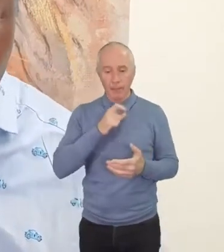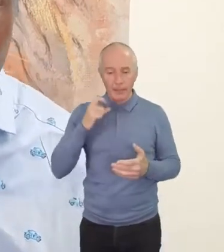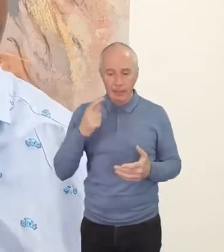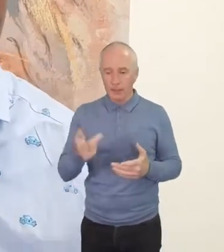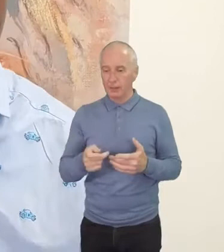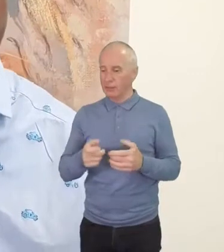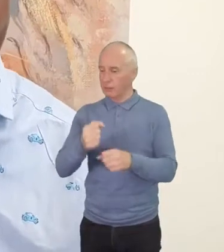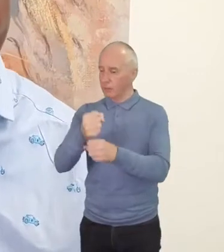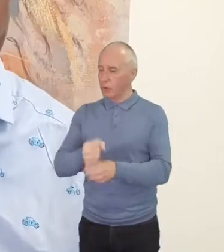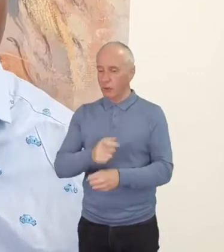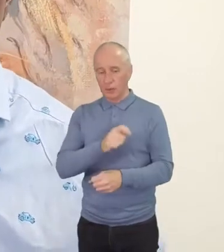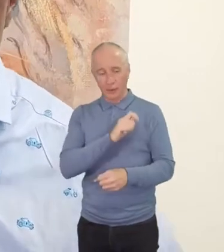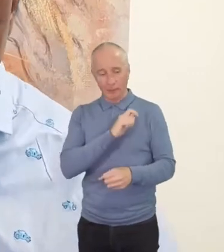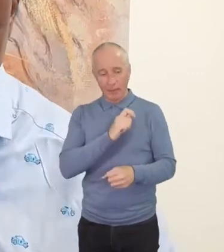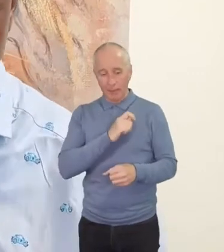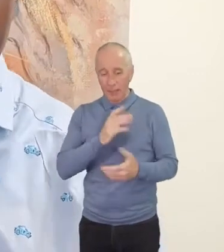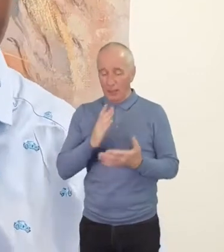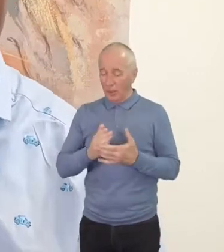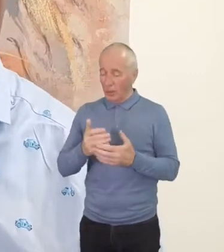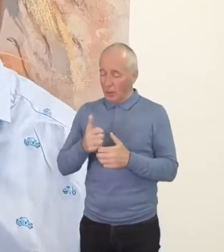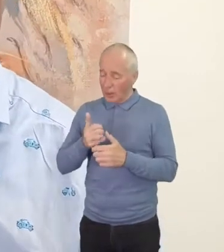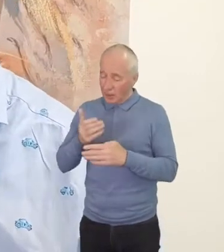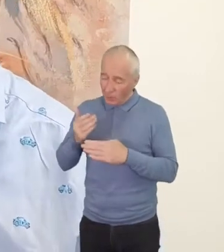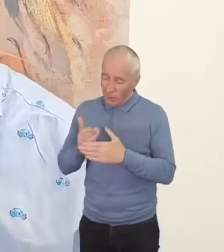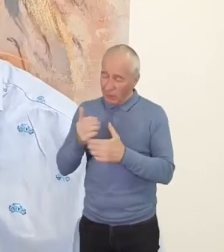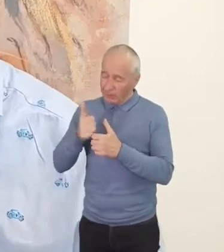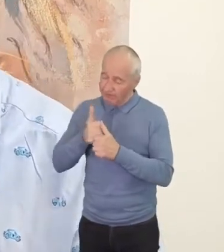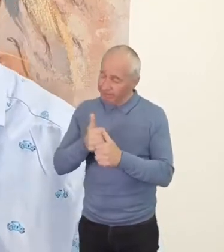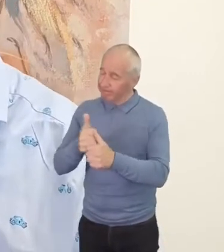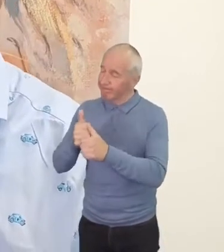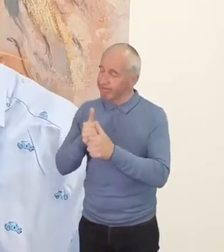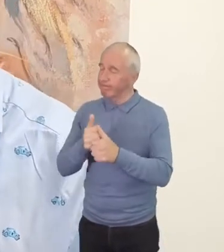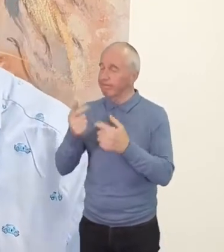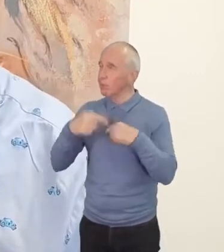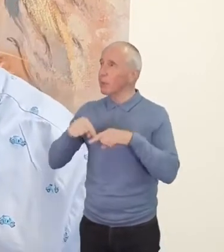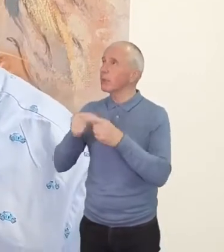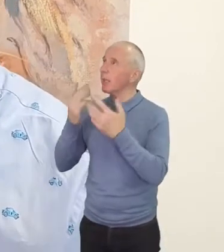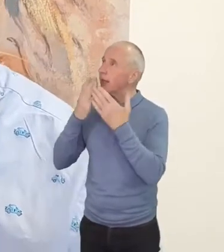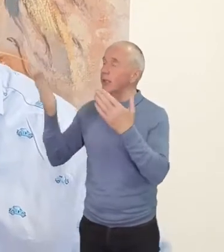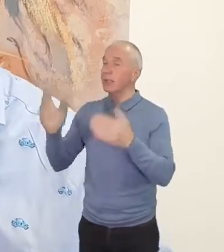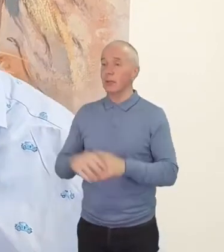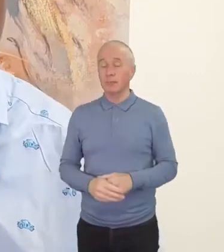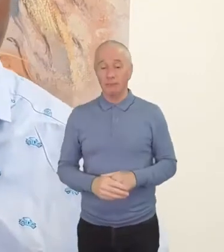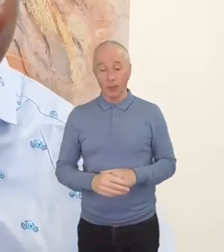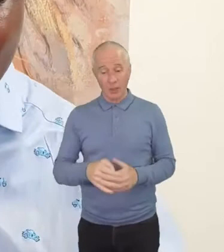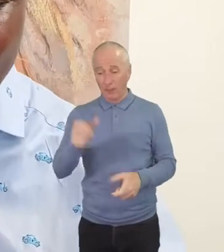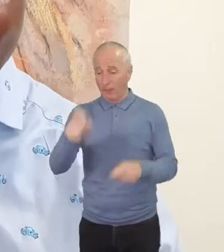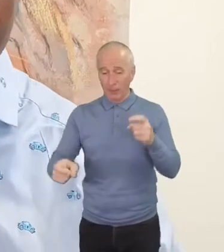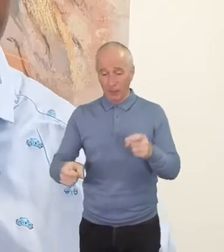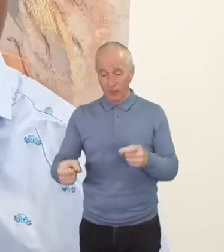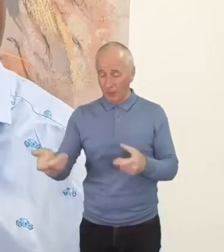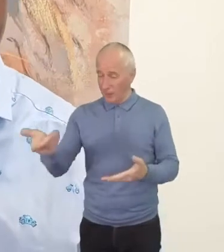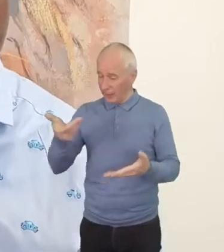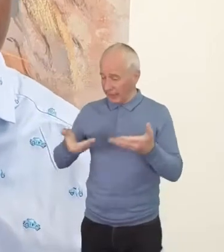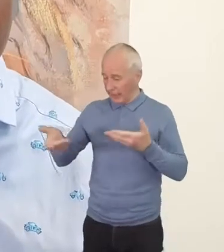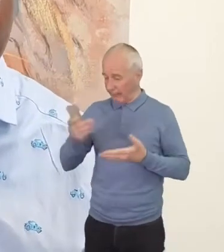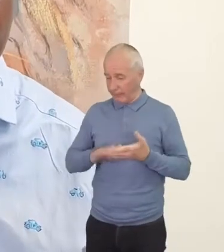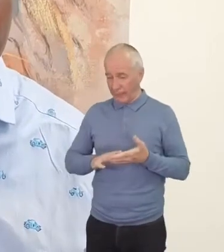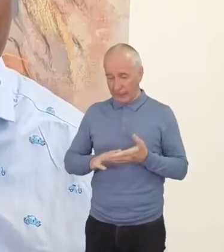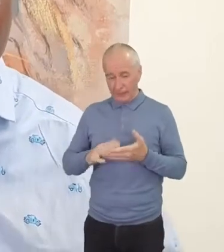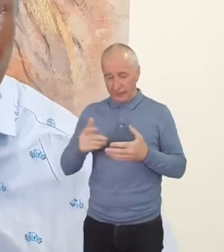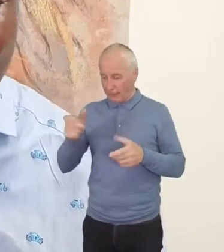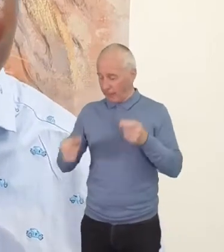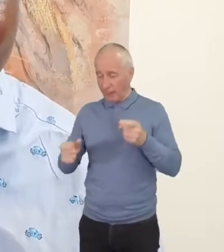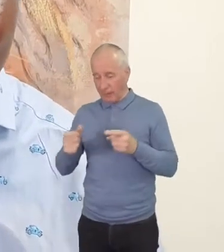who have stood with us, we say thank you. For those who have given, for those who have gone onto the mission